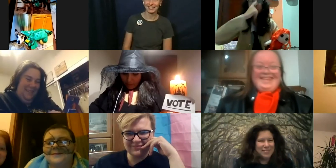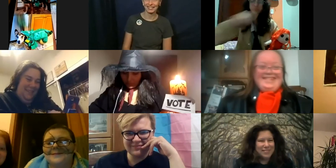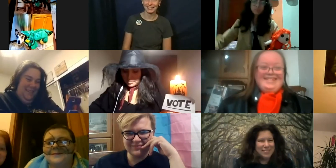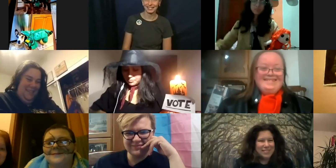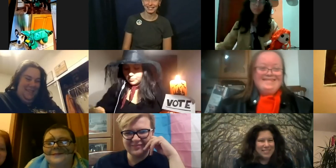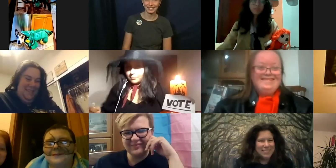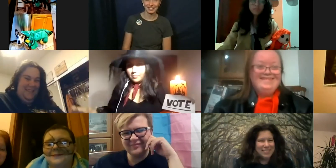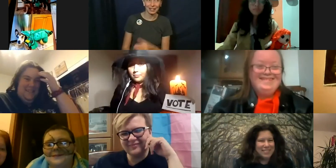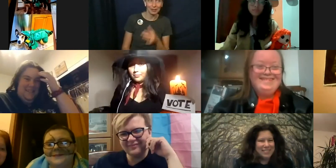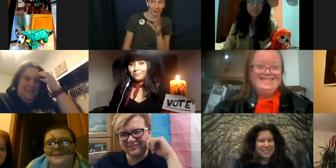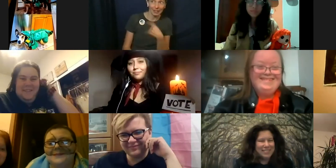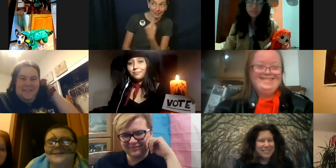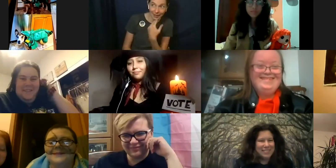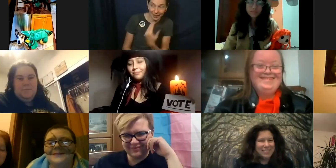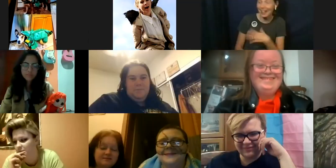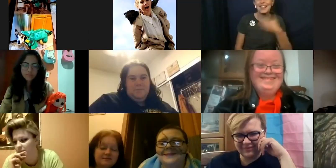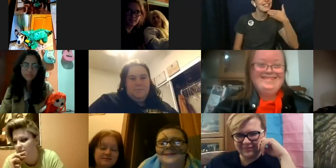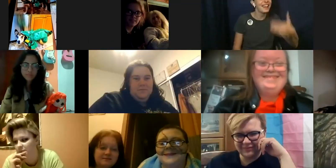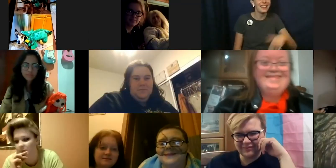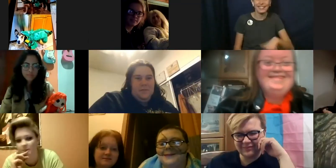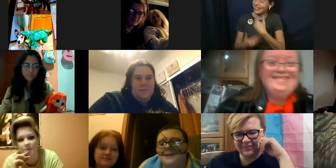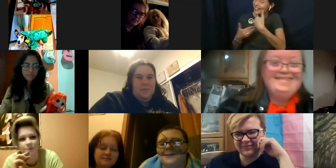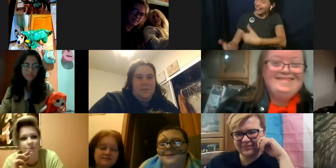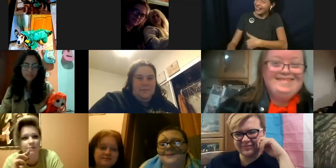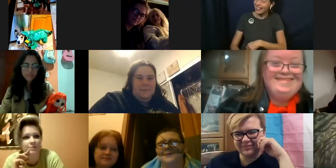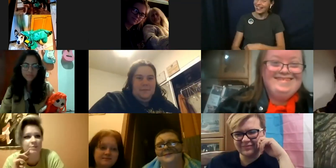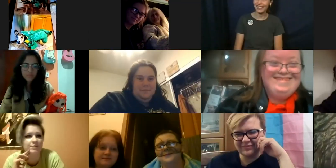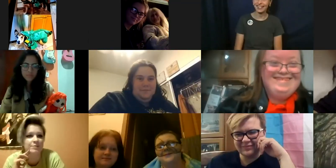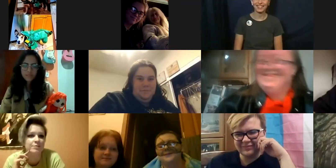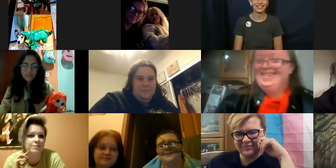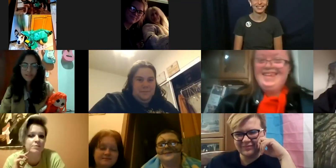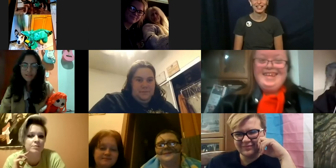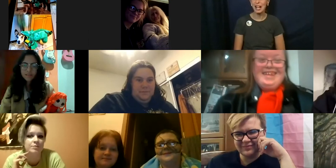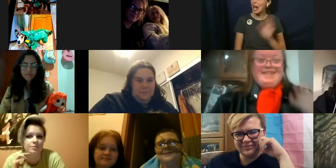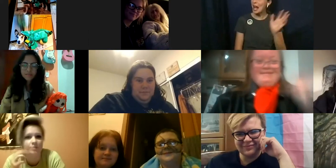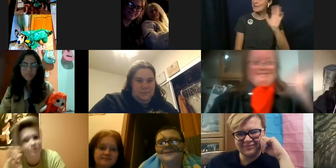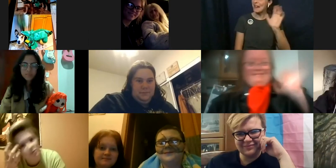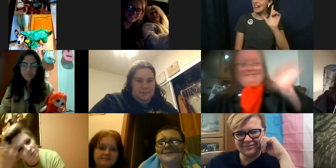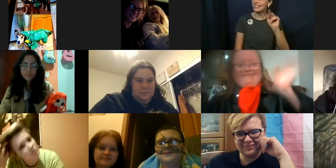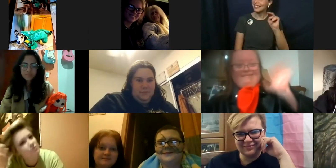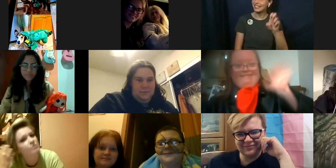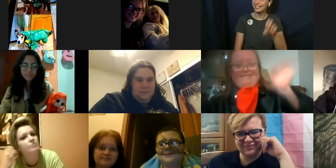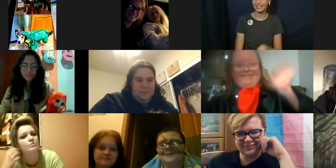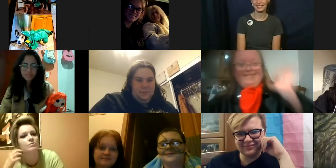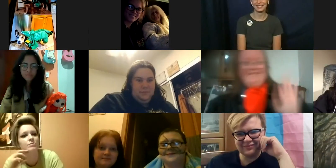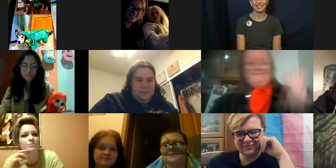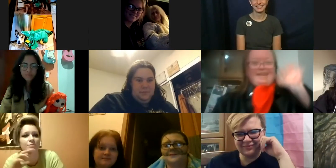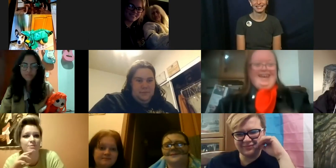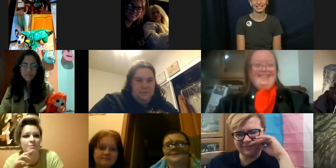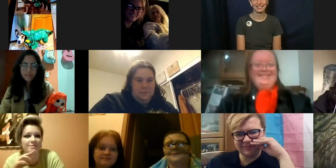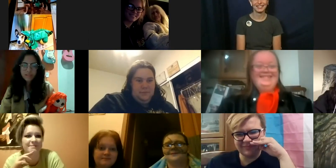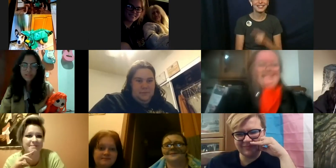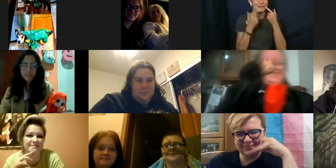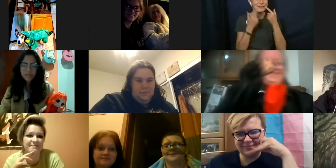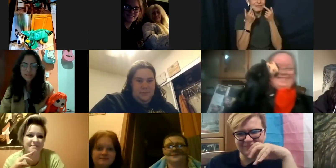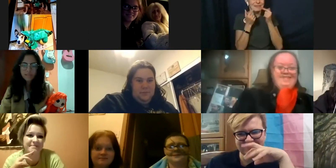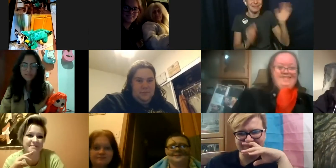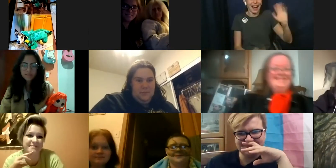Hanged Man, and I know the pose isn't quite right. One of the one leg should be under the other